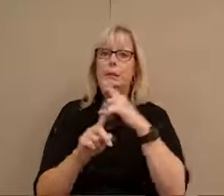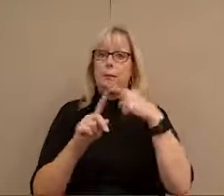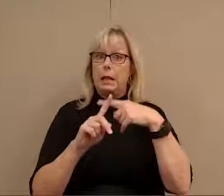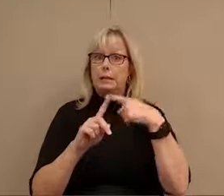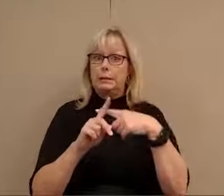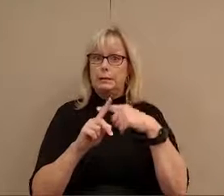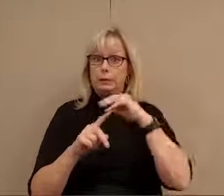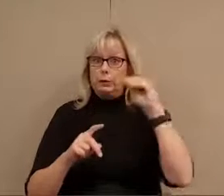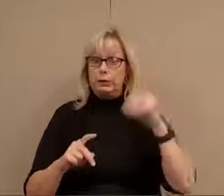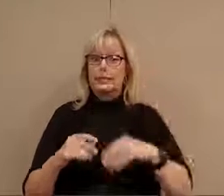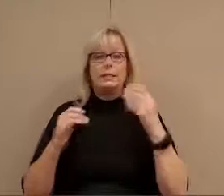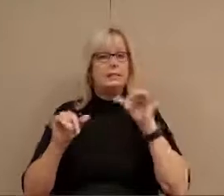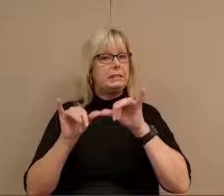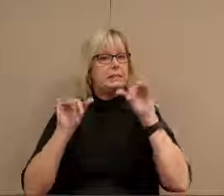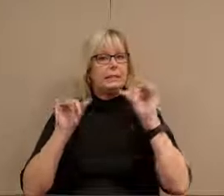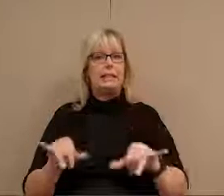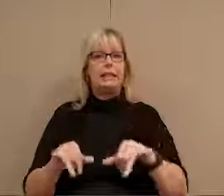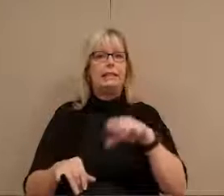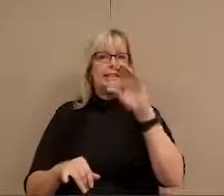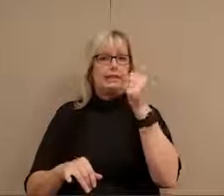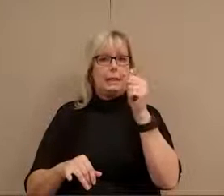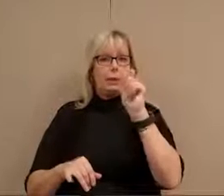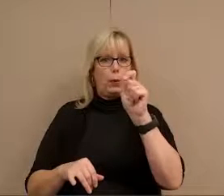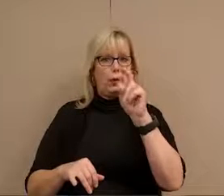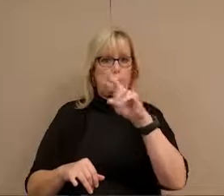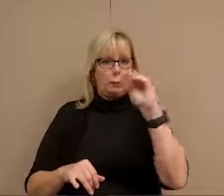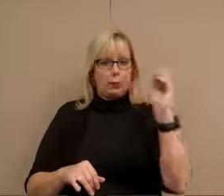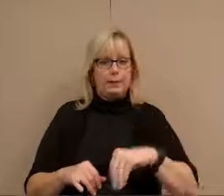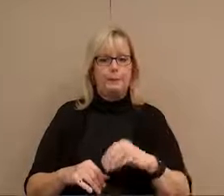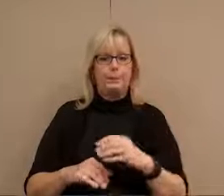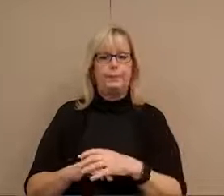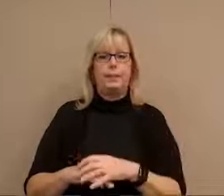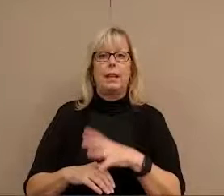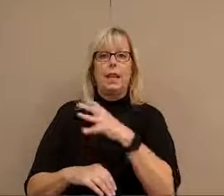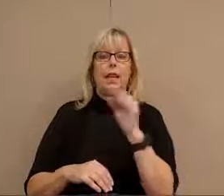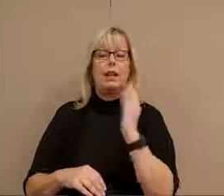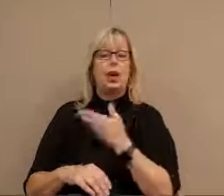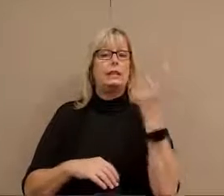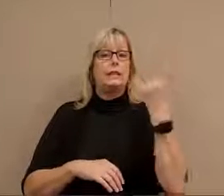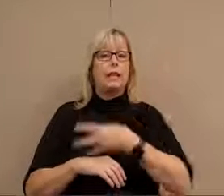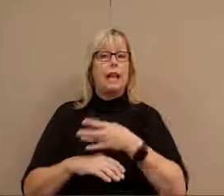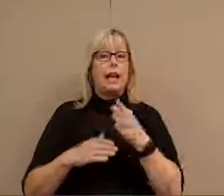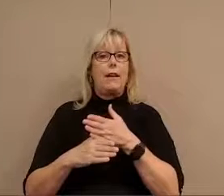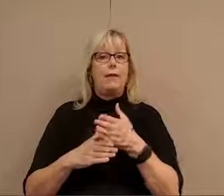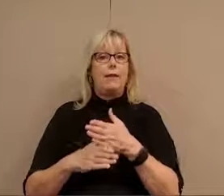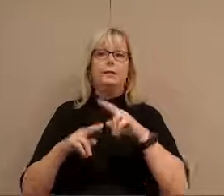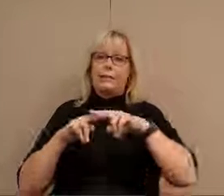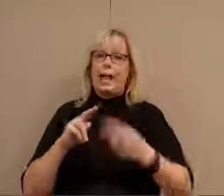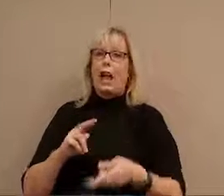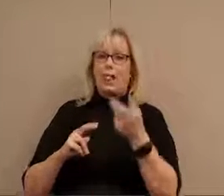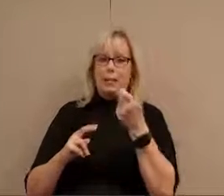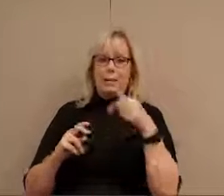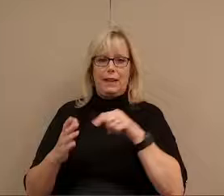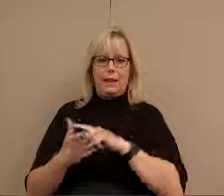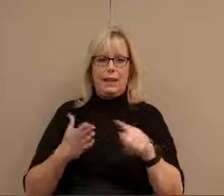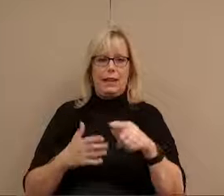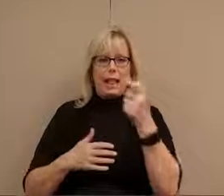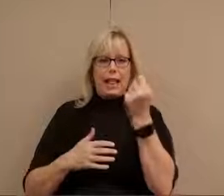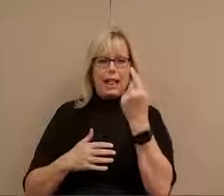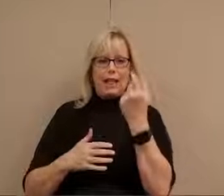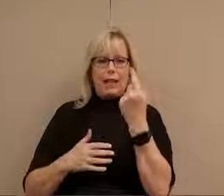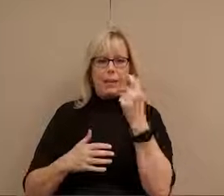positivity remains the same today at 10.2%, and our 7-day rolling average is down a little bit this week to